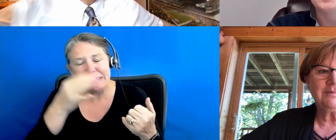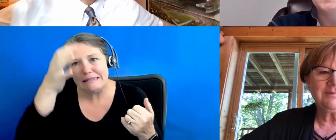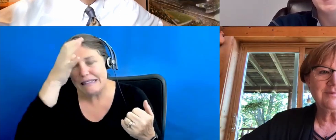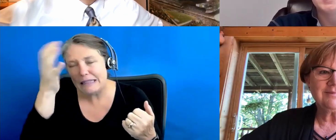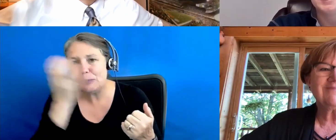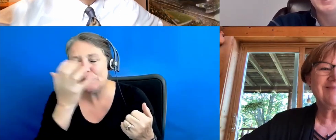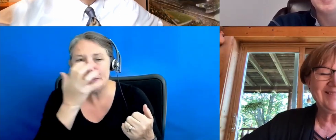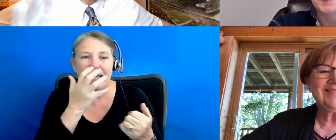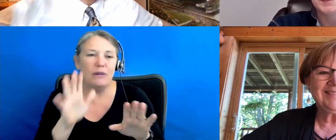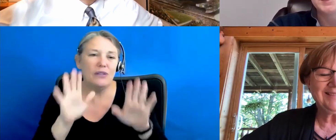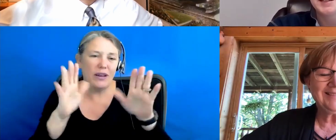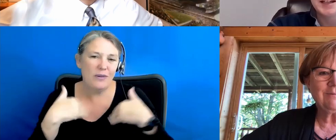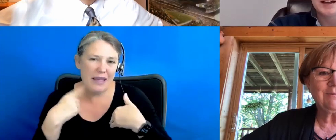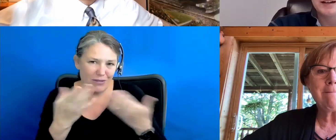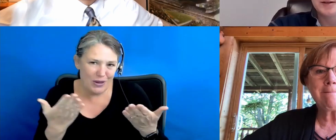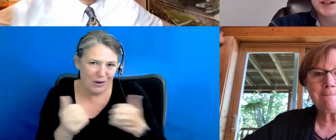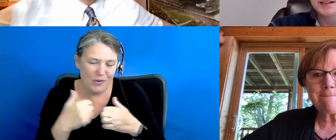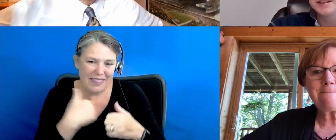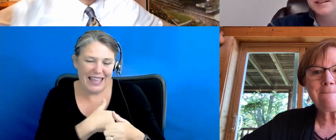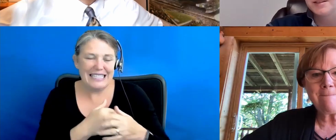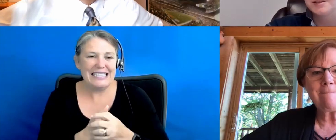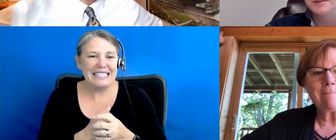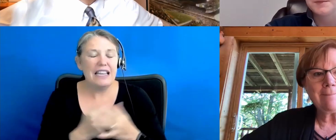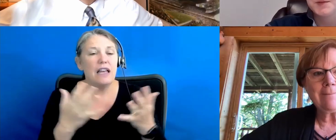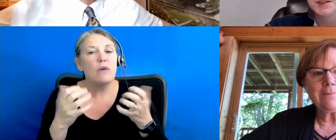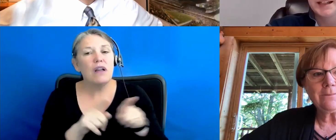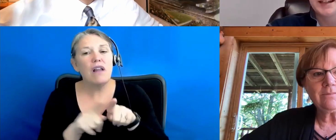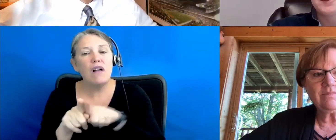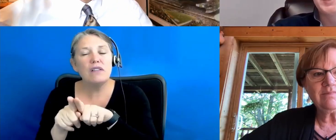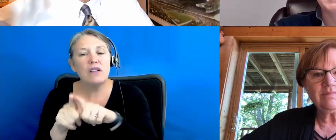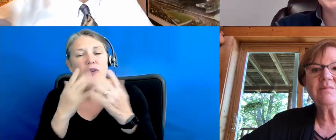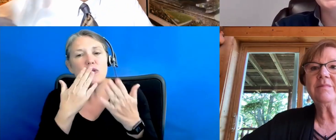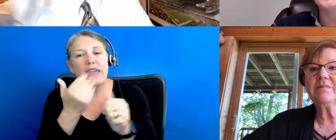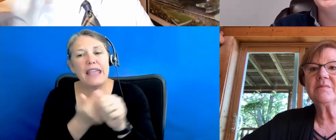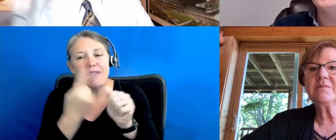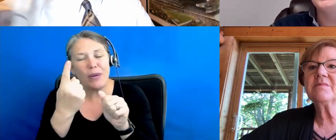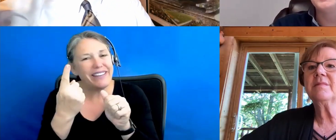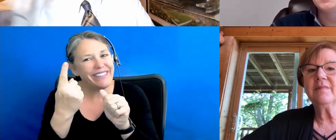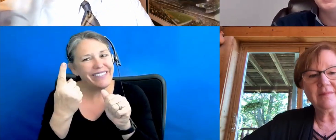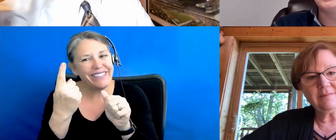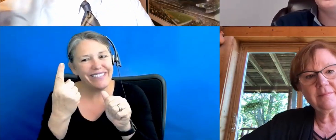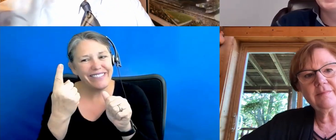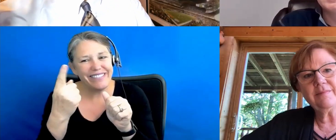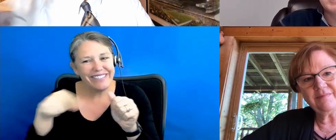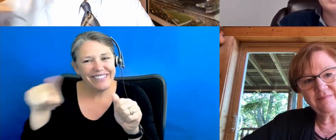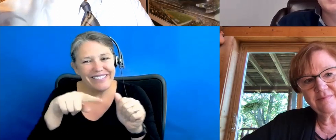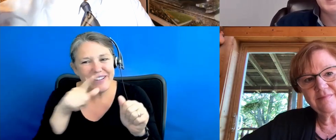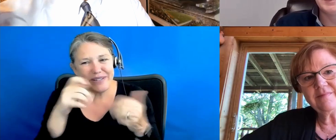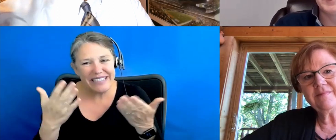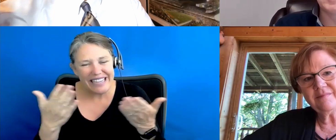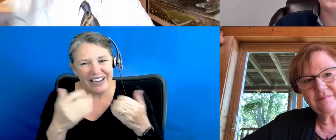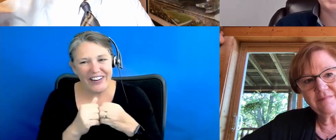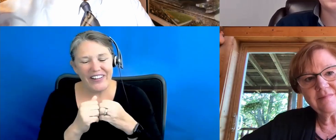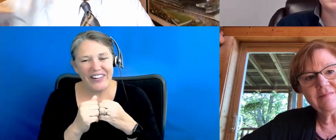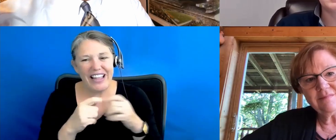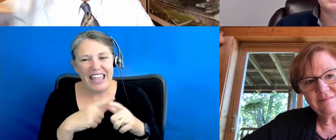great to have you here with us. I'd like to also thank everybody else who, was here live, and then